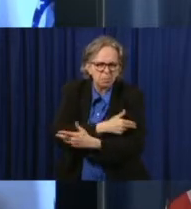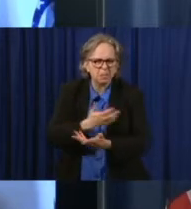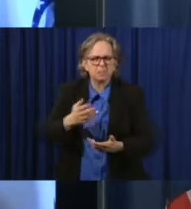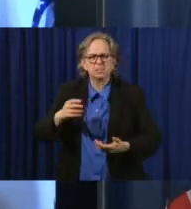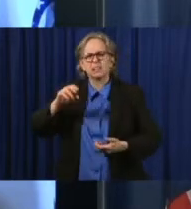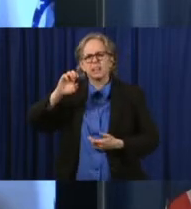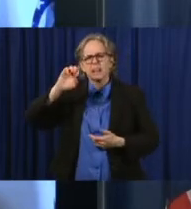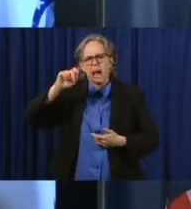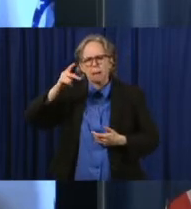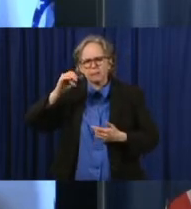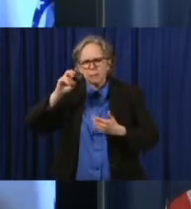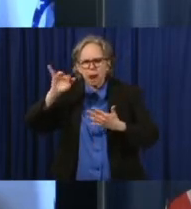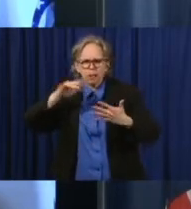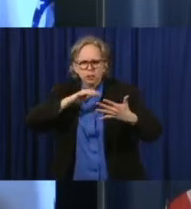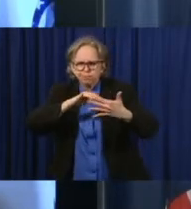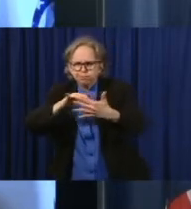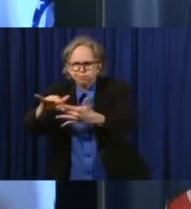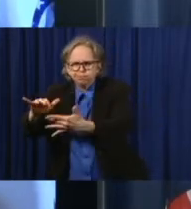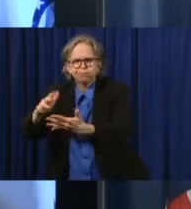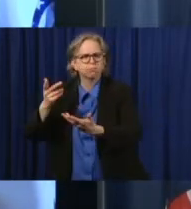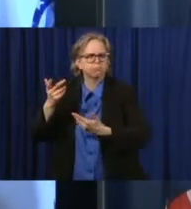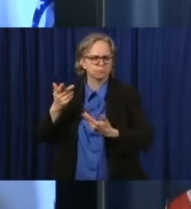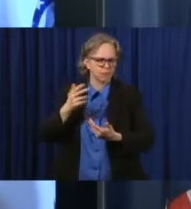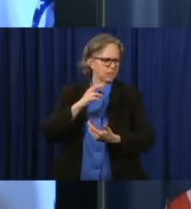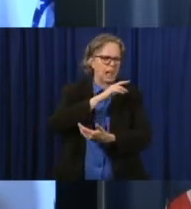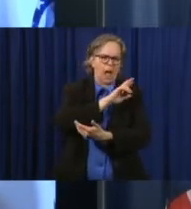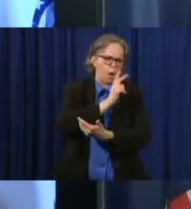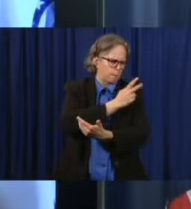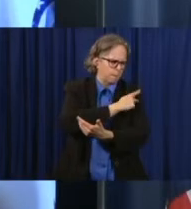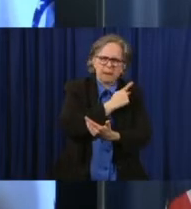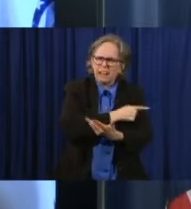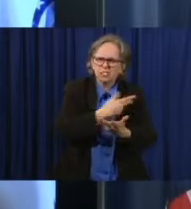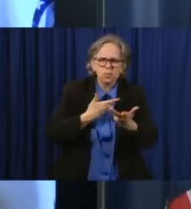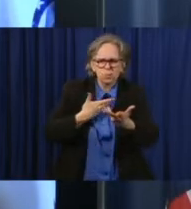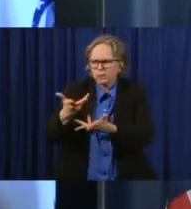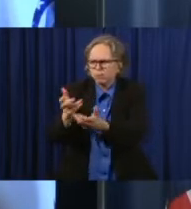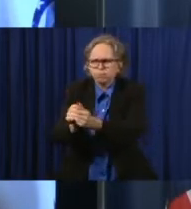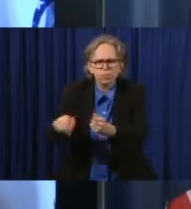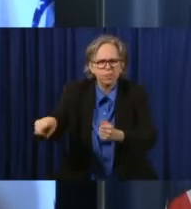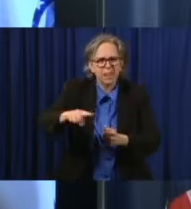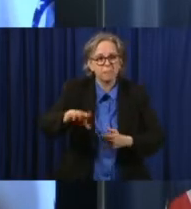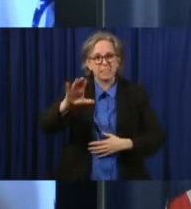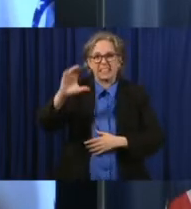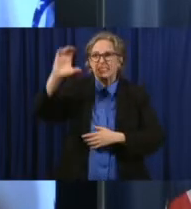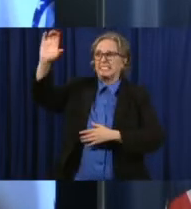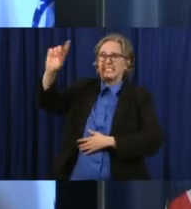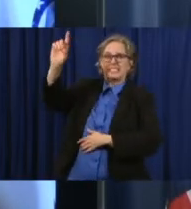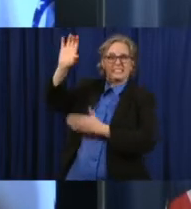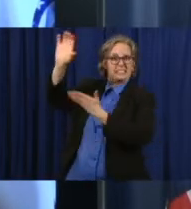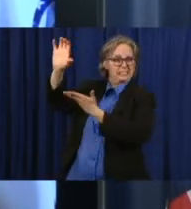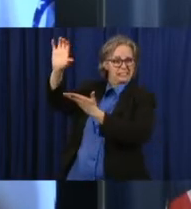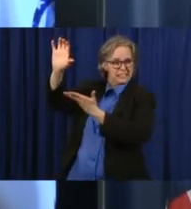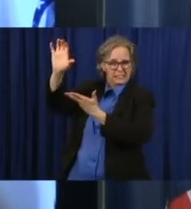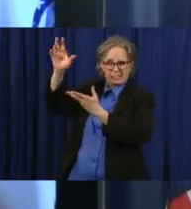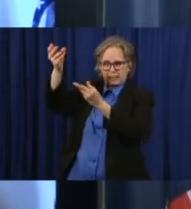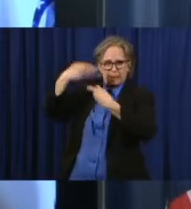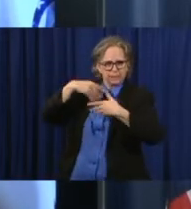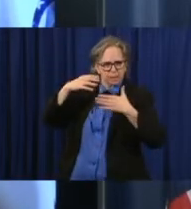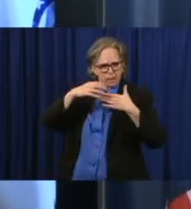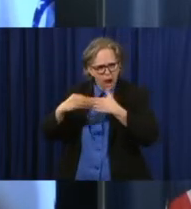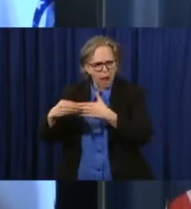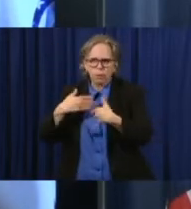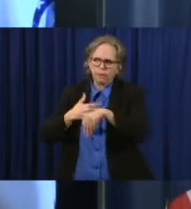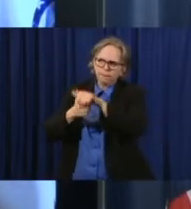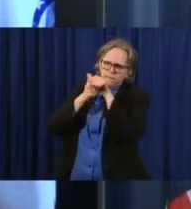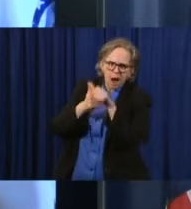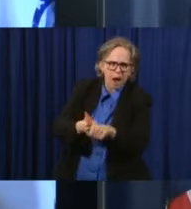for our patients. We follow the CDC guidelines for prisons and have them implemented everywhere, and we QA those to make sure that we have quality assurance and